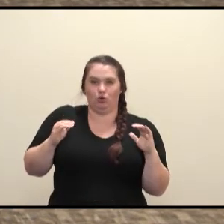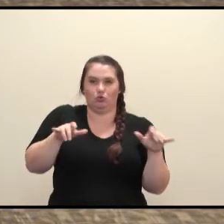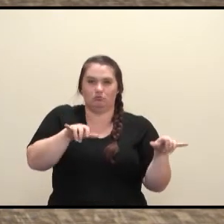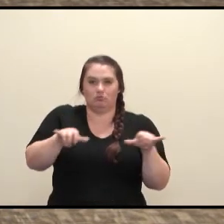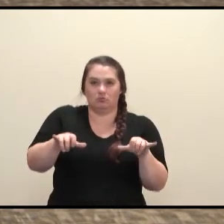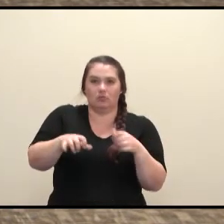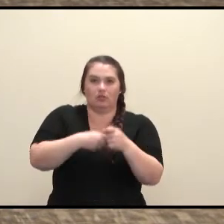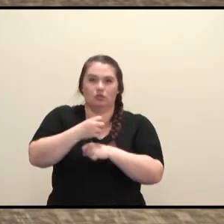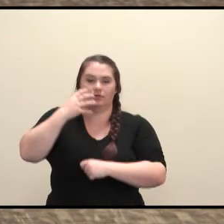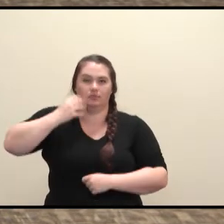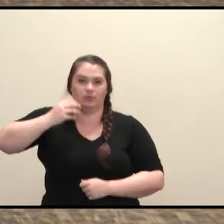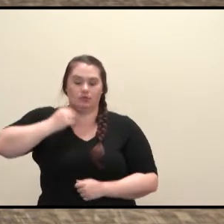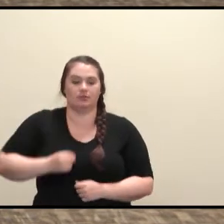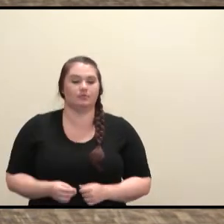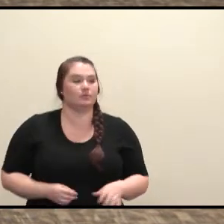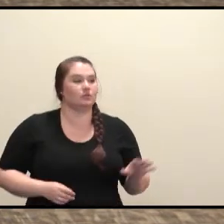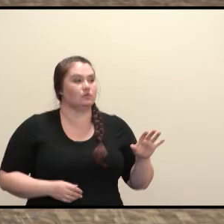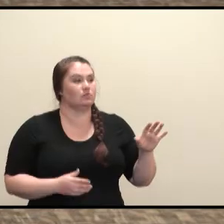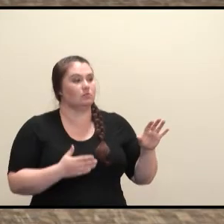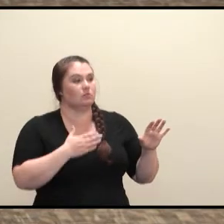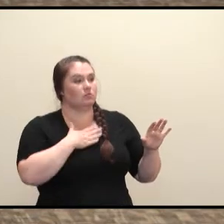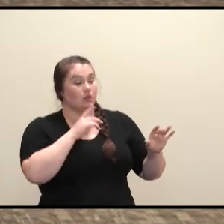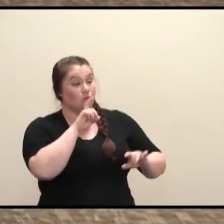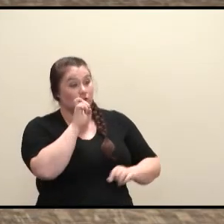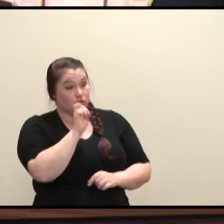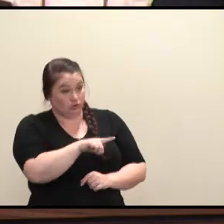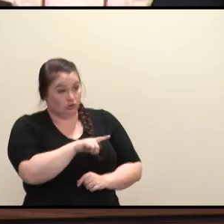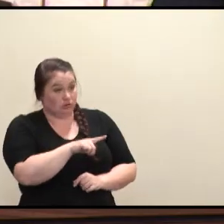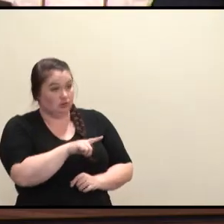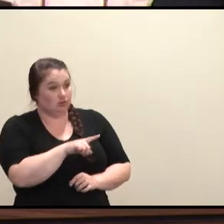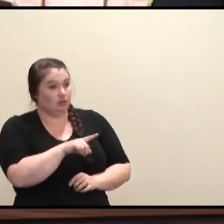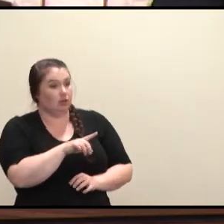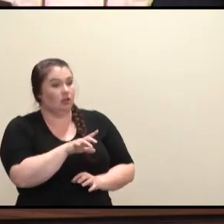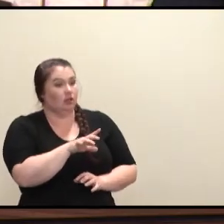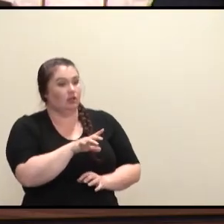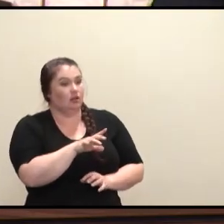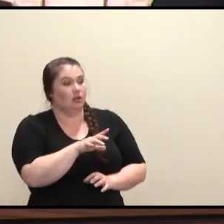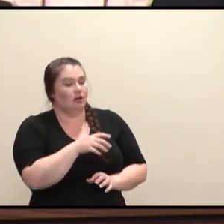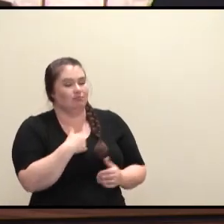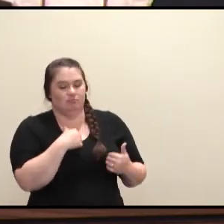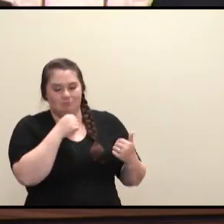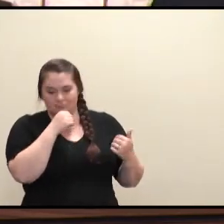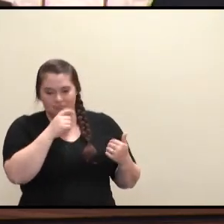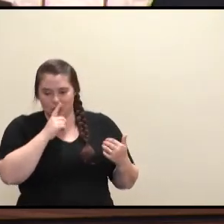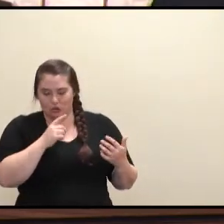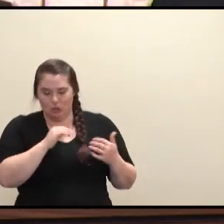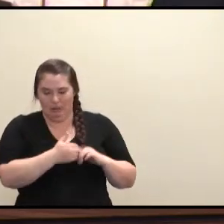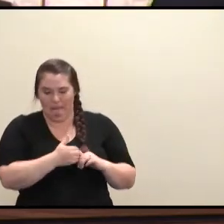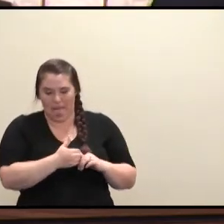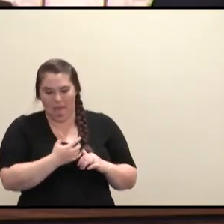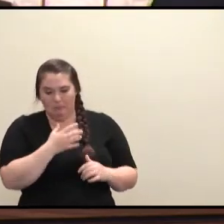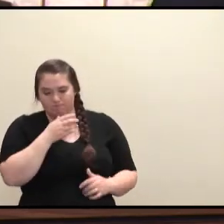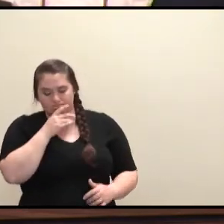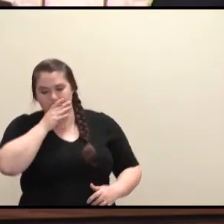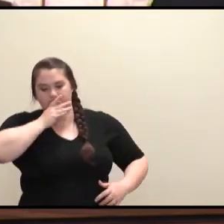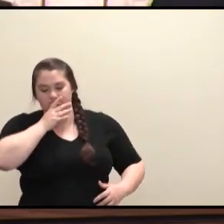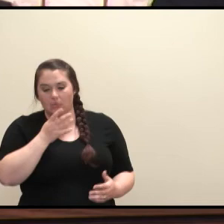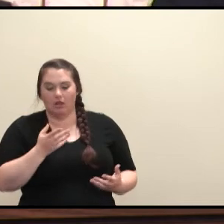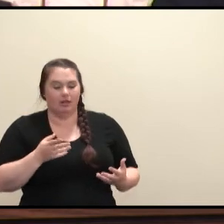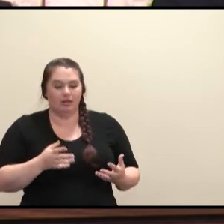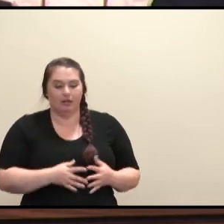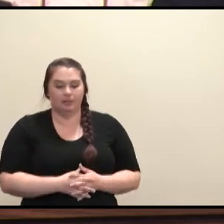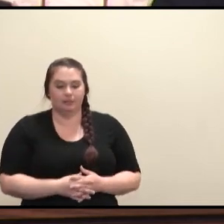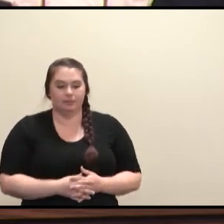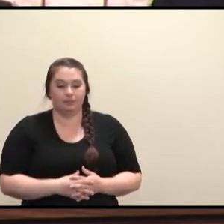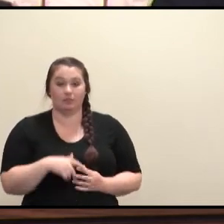Yeah, so my question was, I guess, I'm not really sure how to word it. I was more concerned